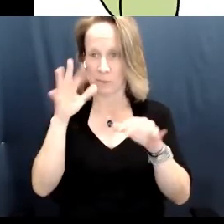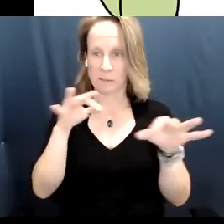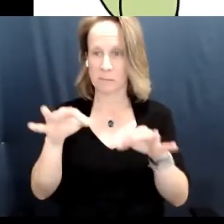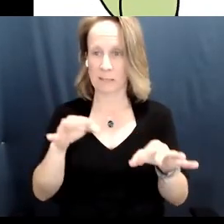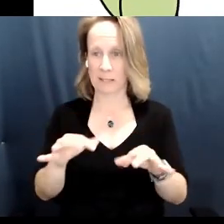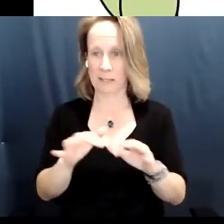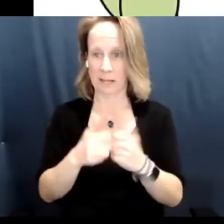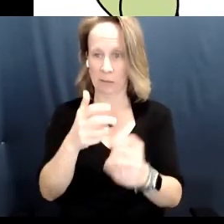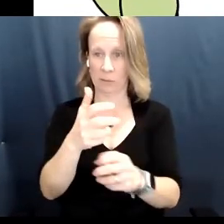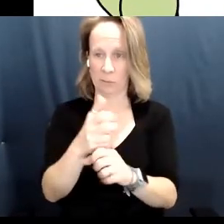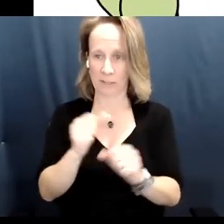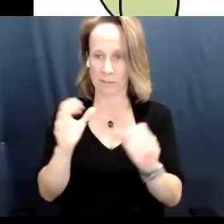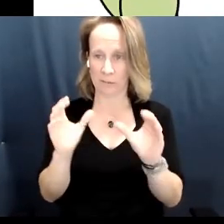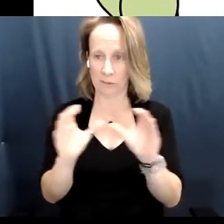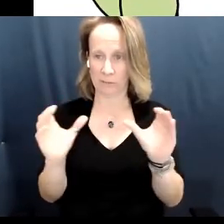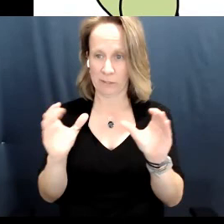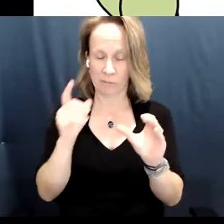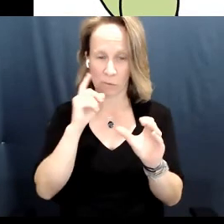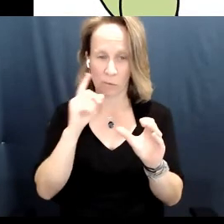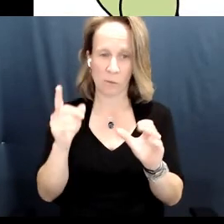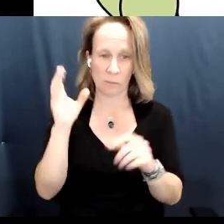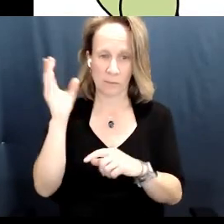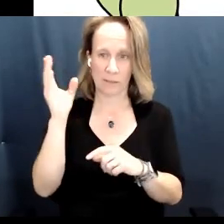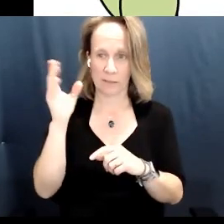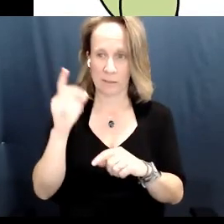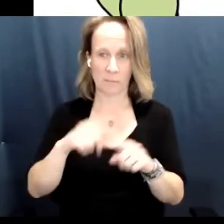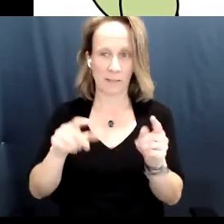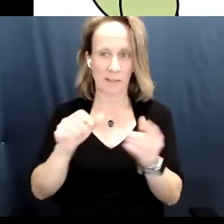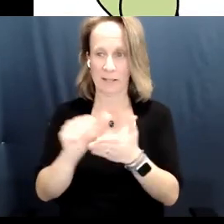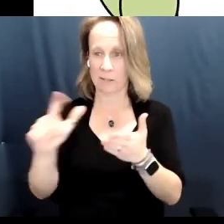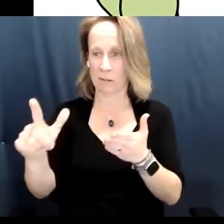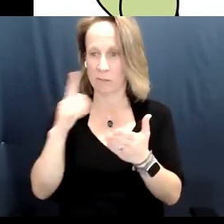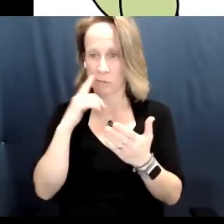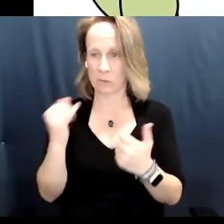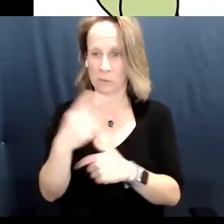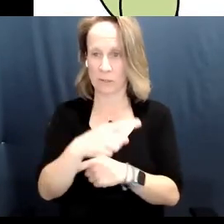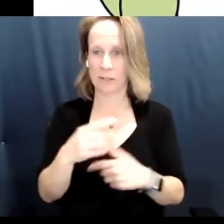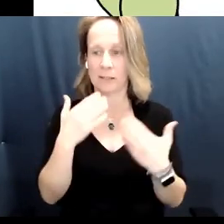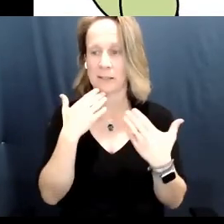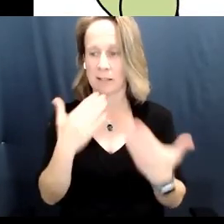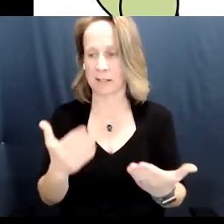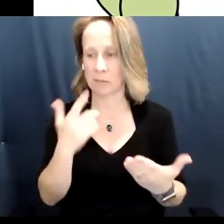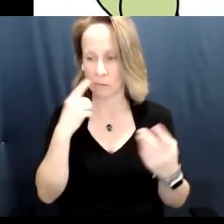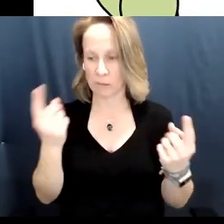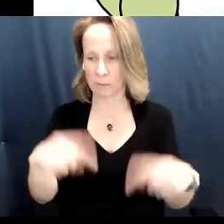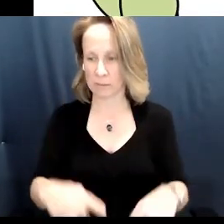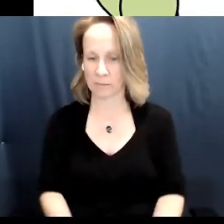presentation, but that is the end for today. And thank you all so much for coming.